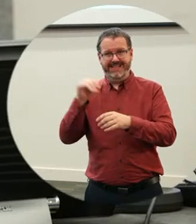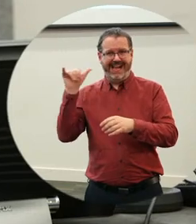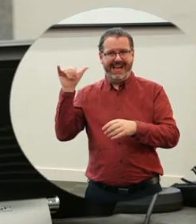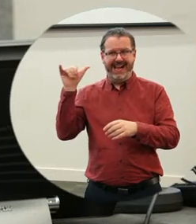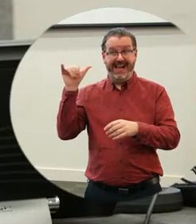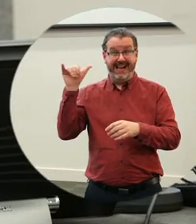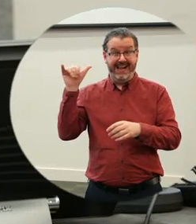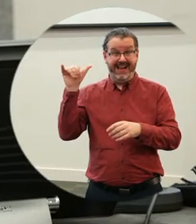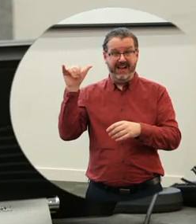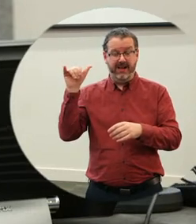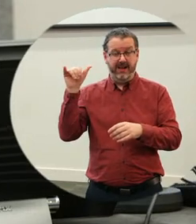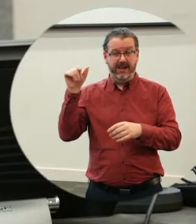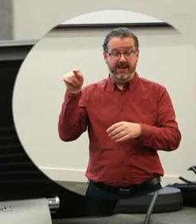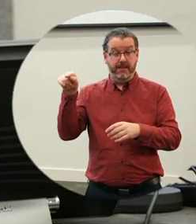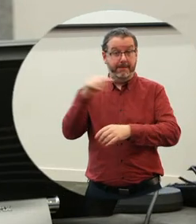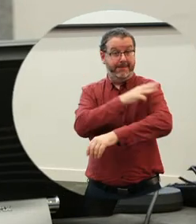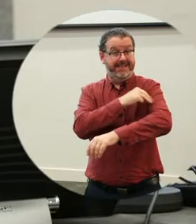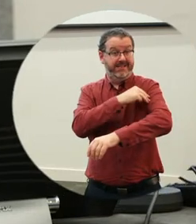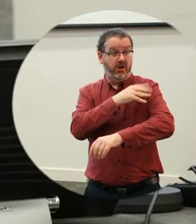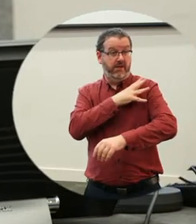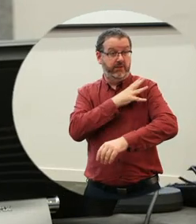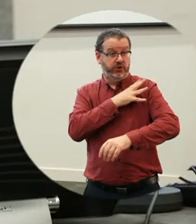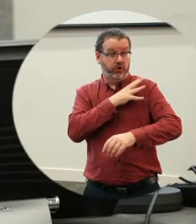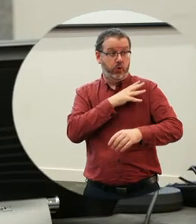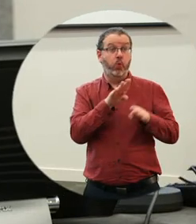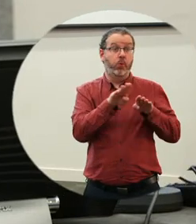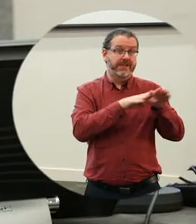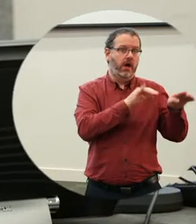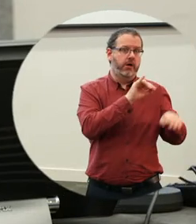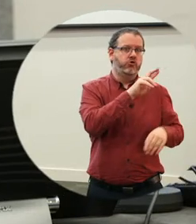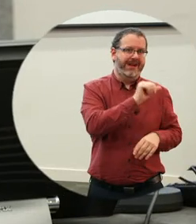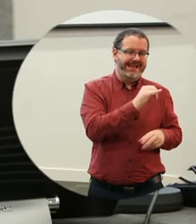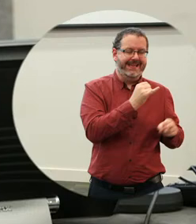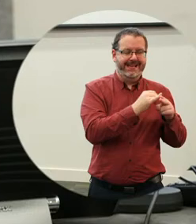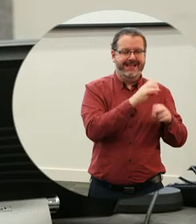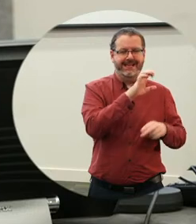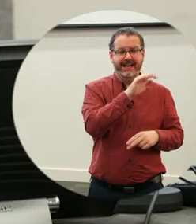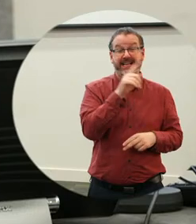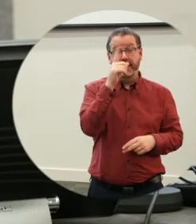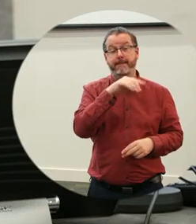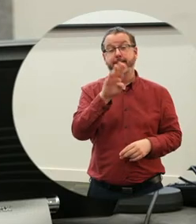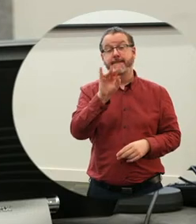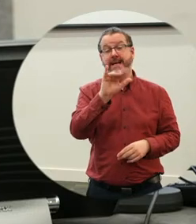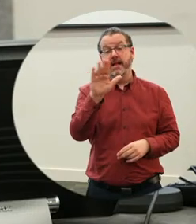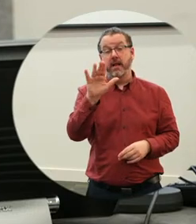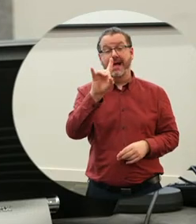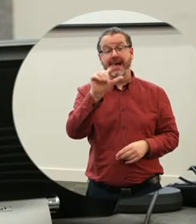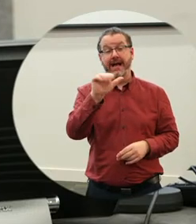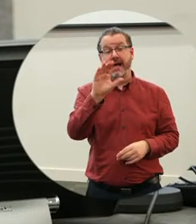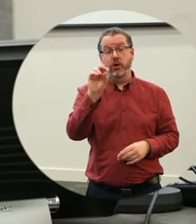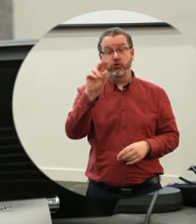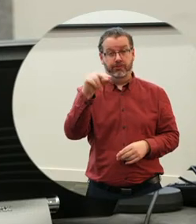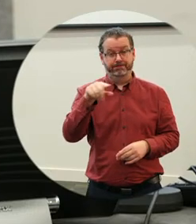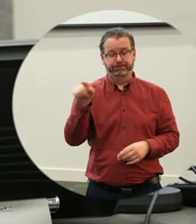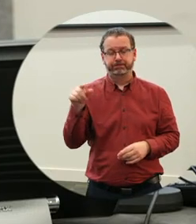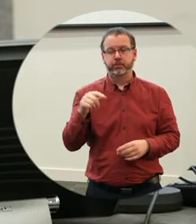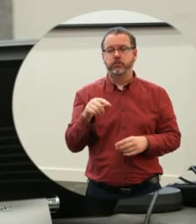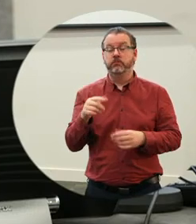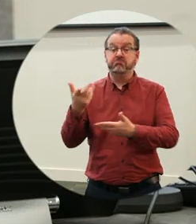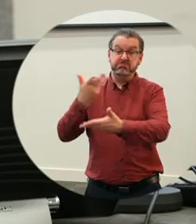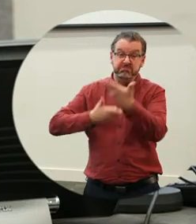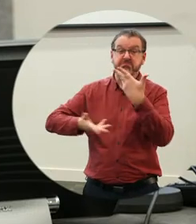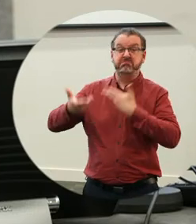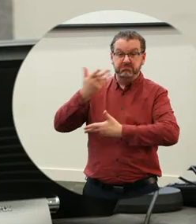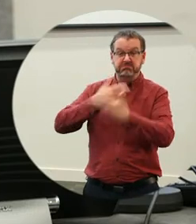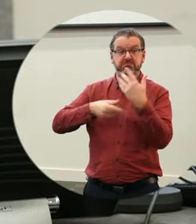police in Clare, a fellow called Bill Halloran. And he was, as he told me the story, he said, I was